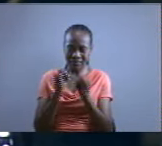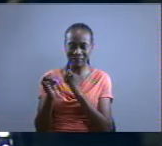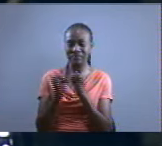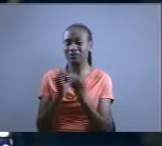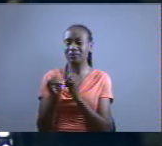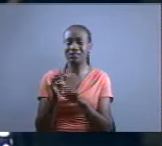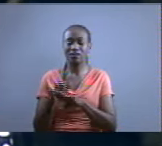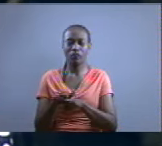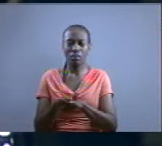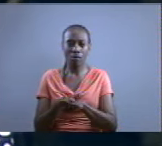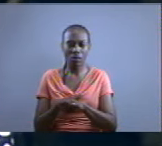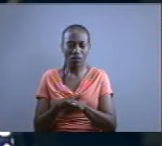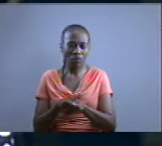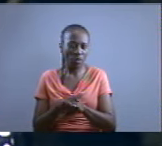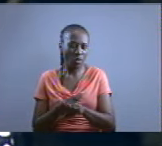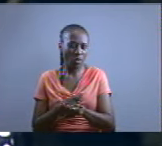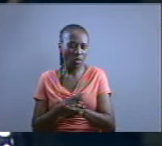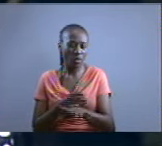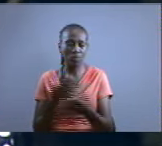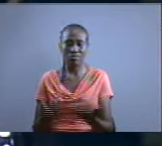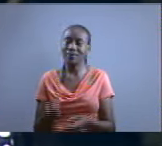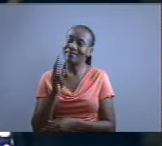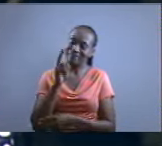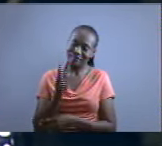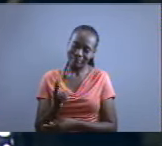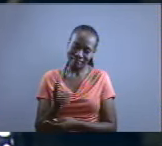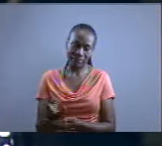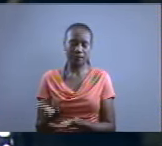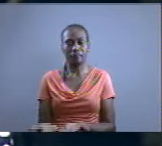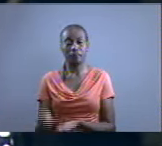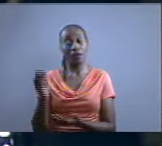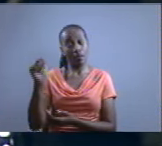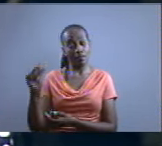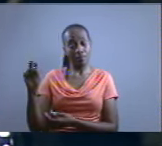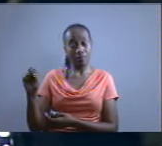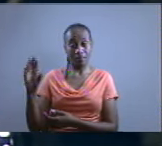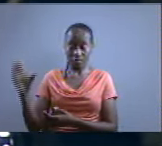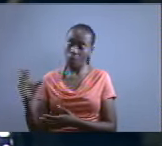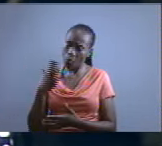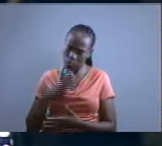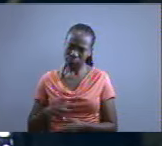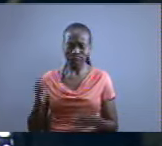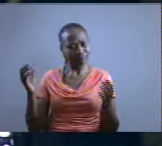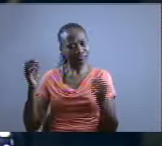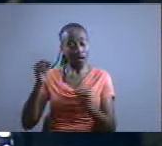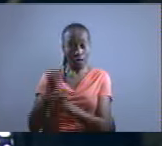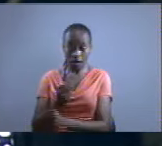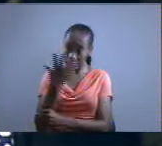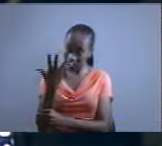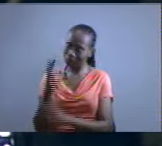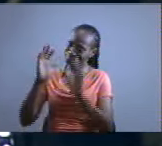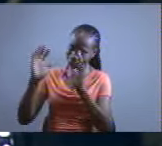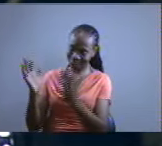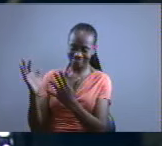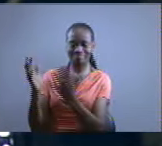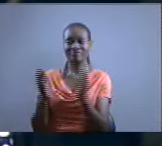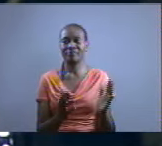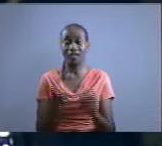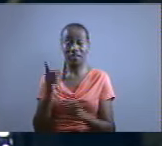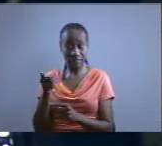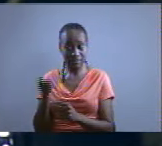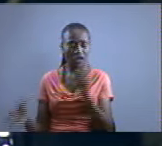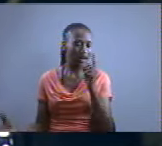snail pace. Once again now, the ANC congratulates Gauteng province, which has